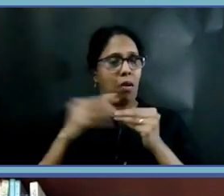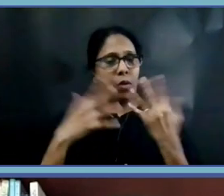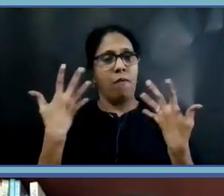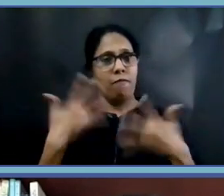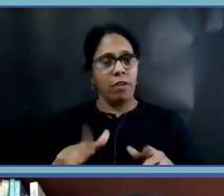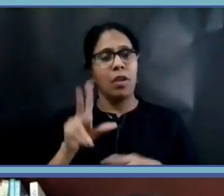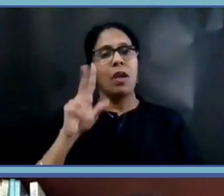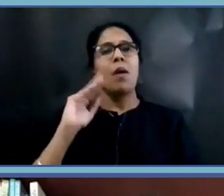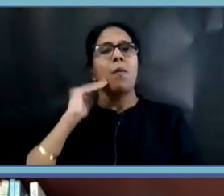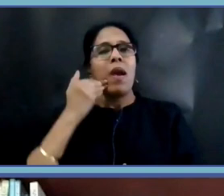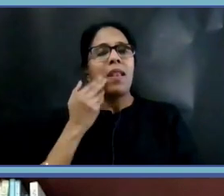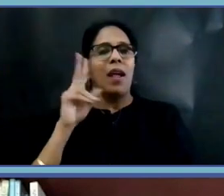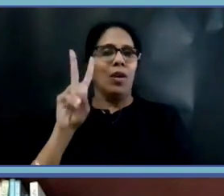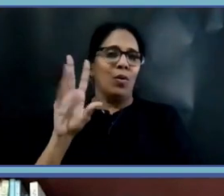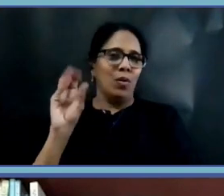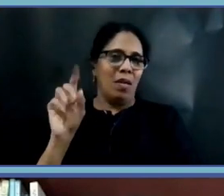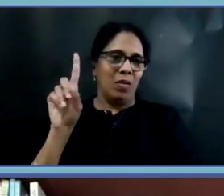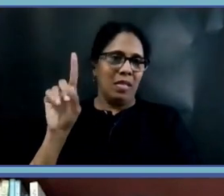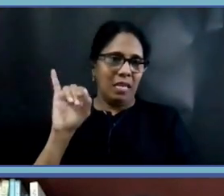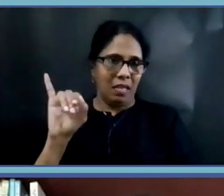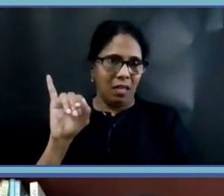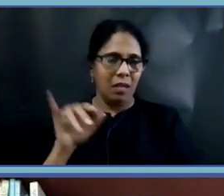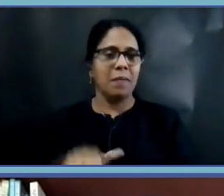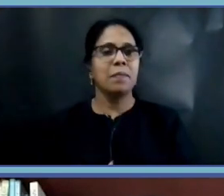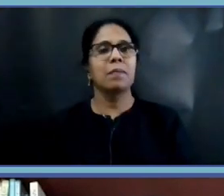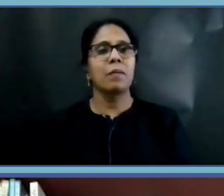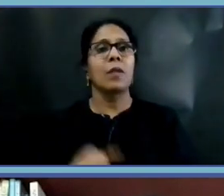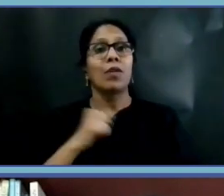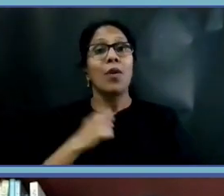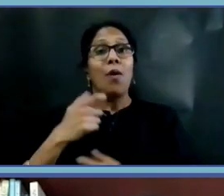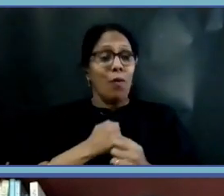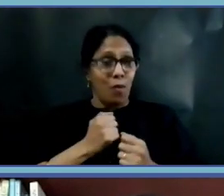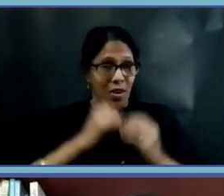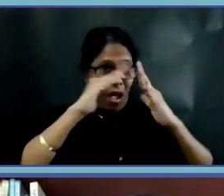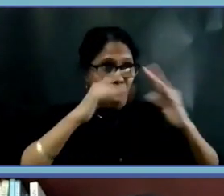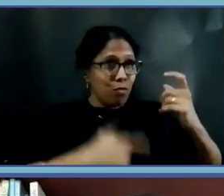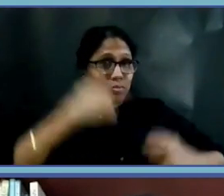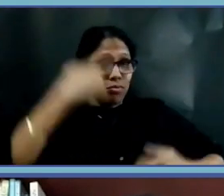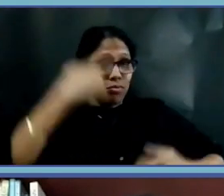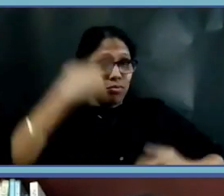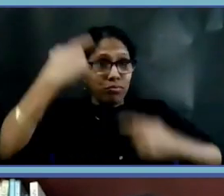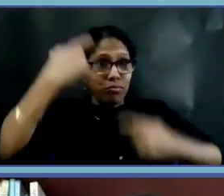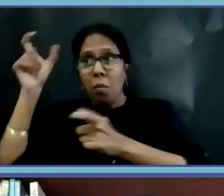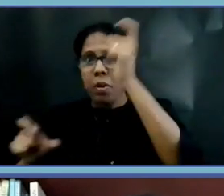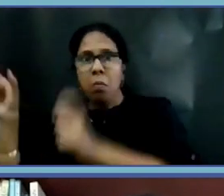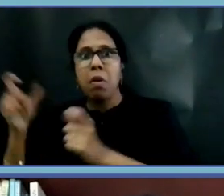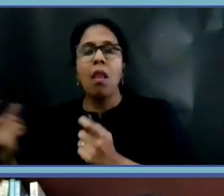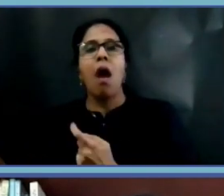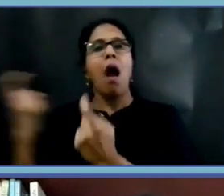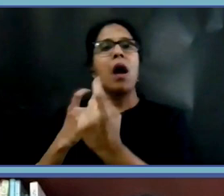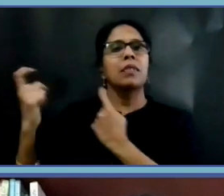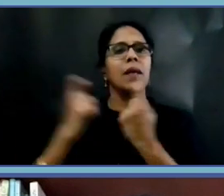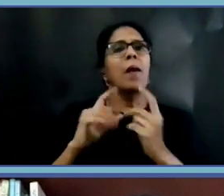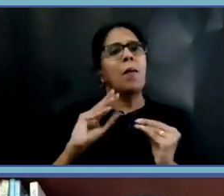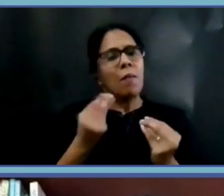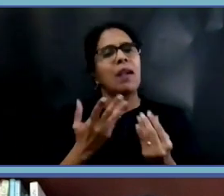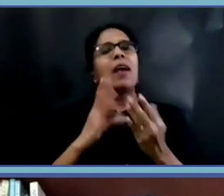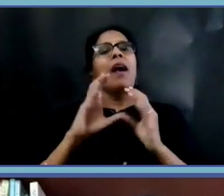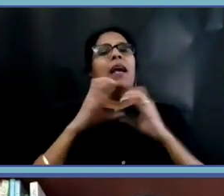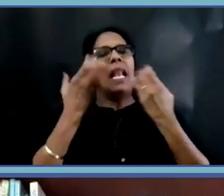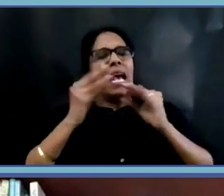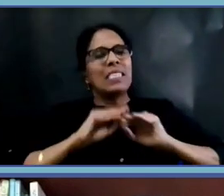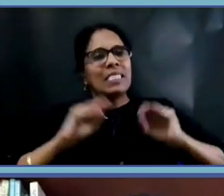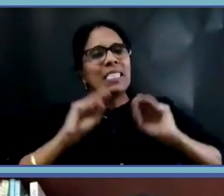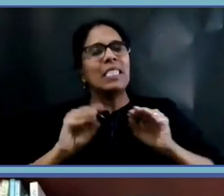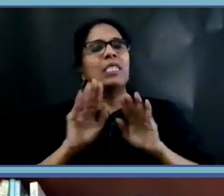those things, my apartment people has asked me, why don't you start taking classes in Bangalore too?